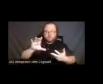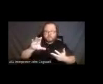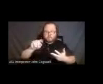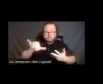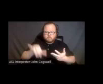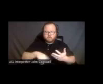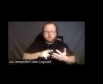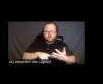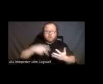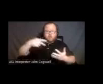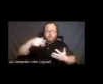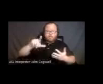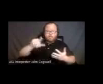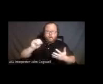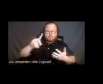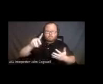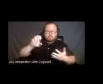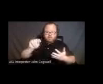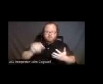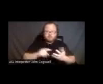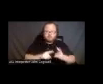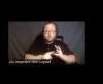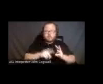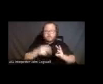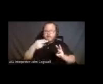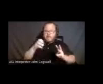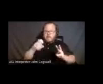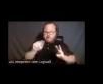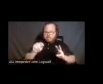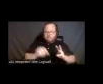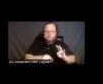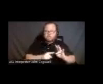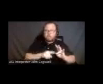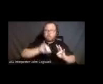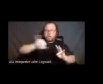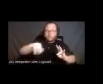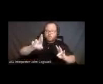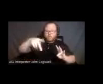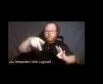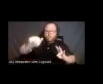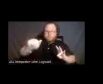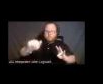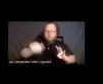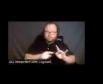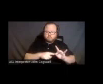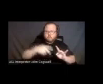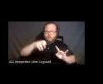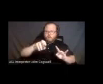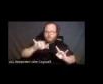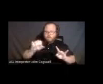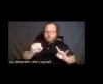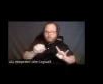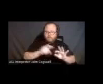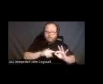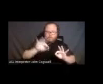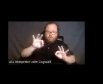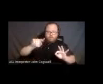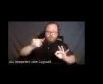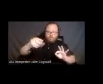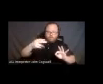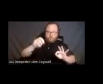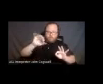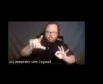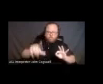Desert, Hemet, Jurupa, Paris, Thermal, Lake